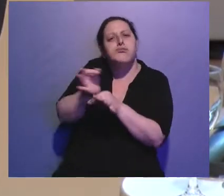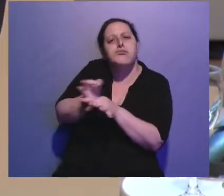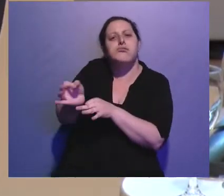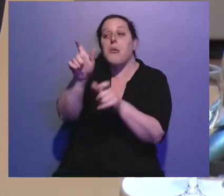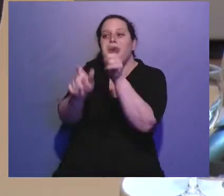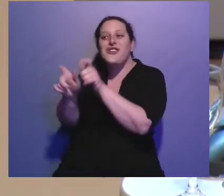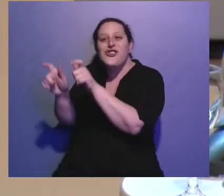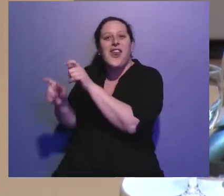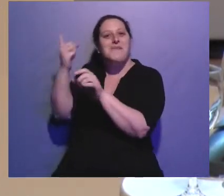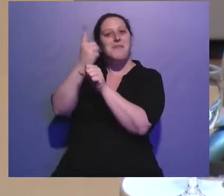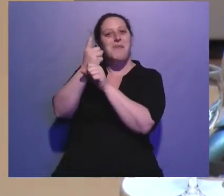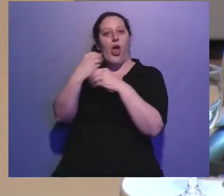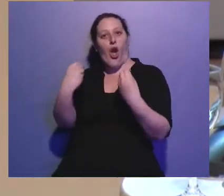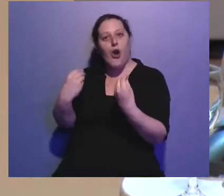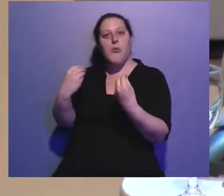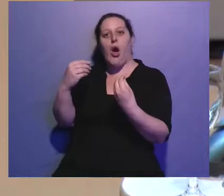disclosing